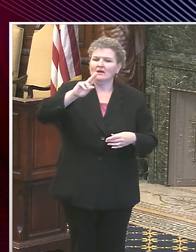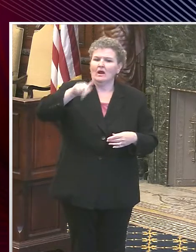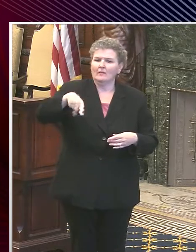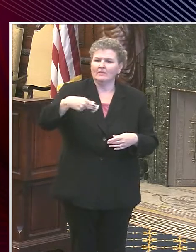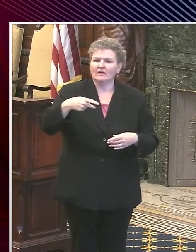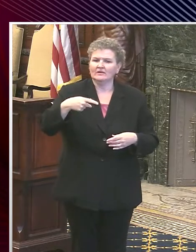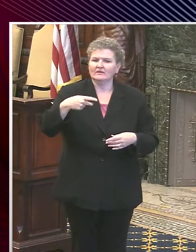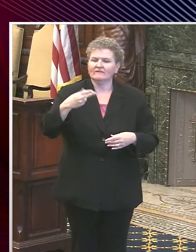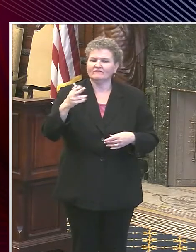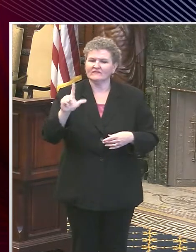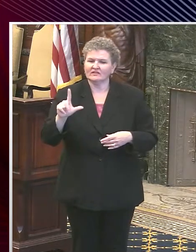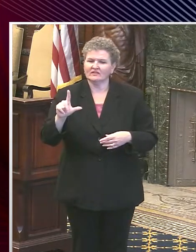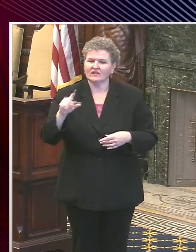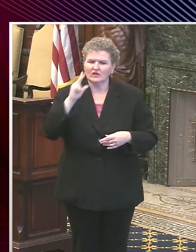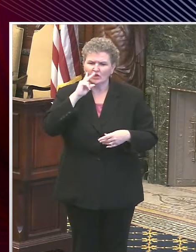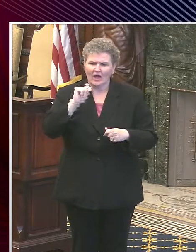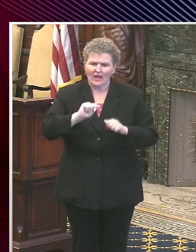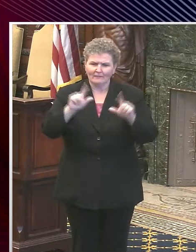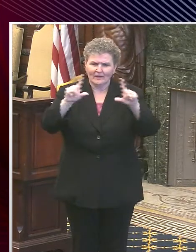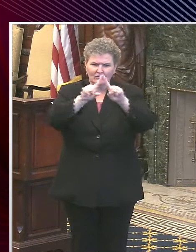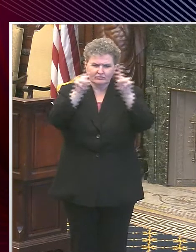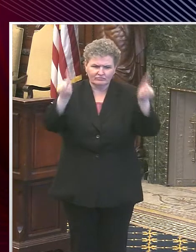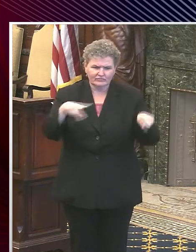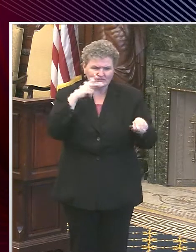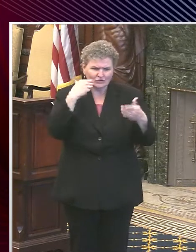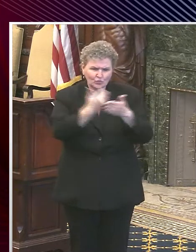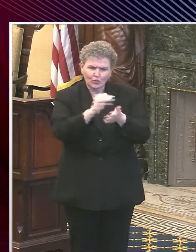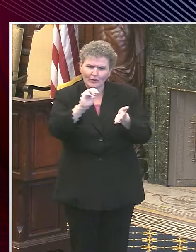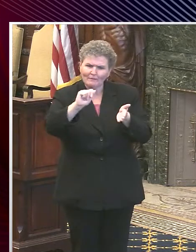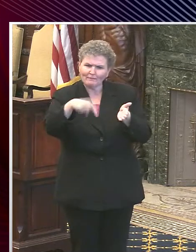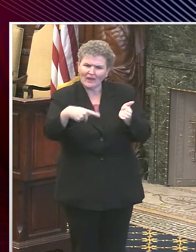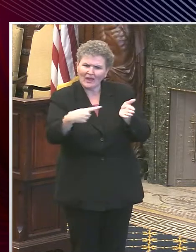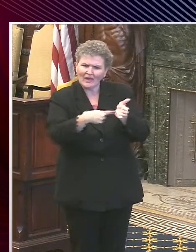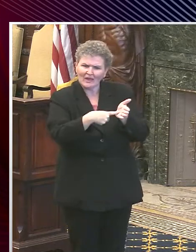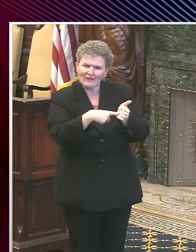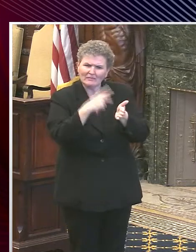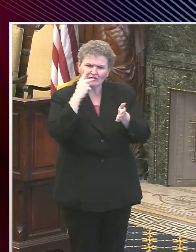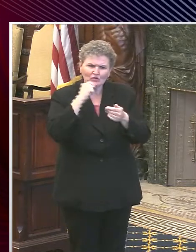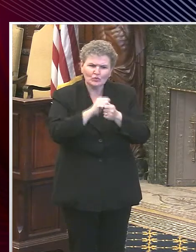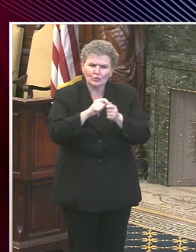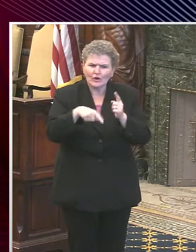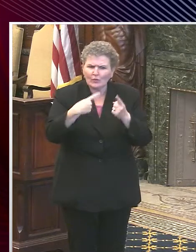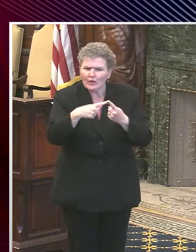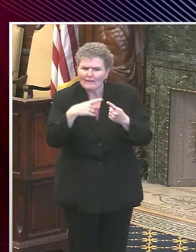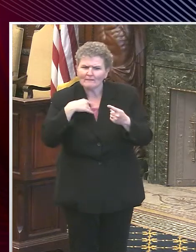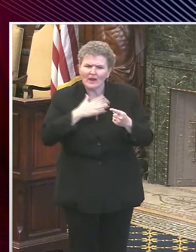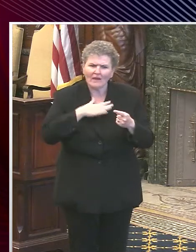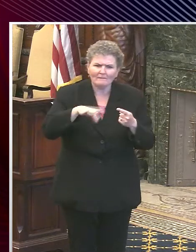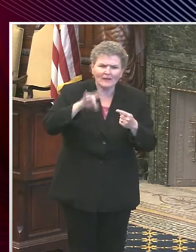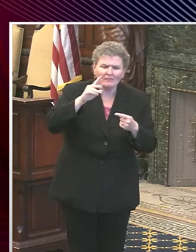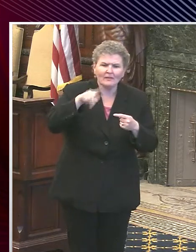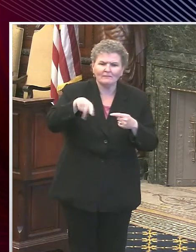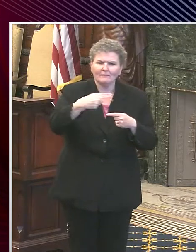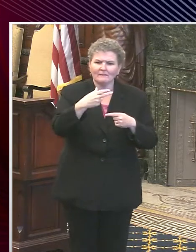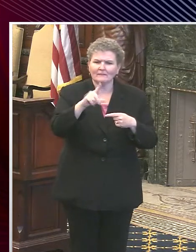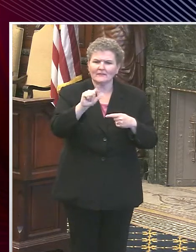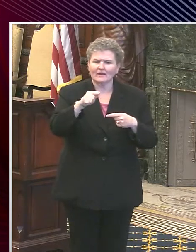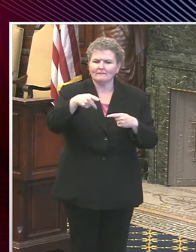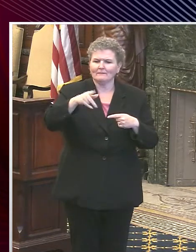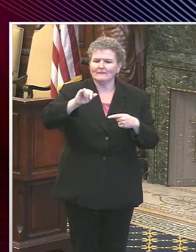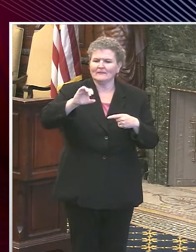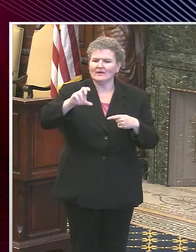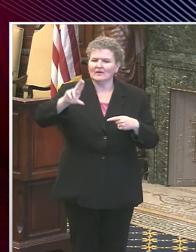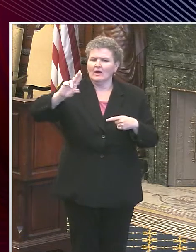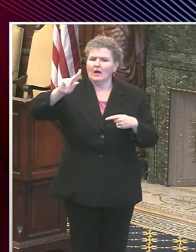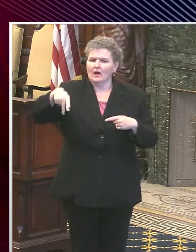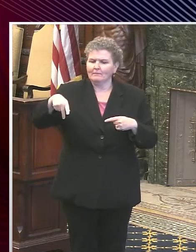to view and track the status of trash and recycling collections. With PickupPHL, residents will have almost real-time access to track when